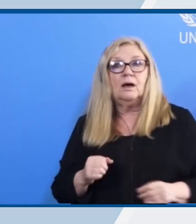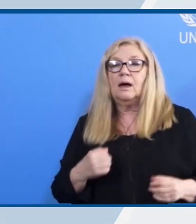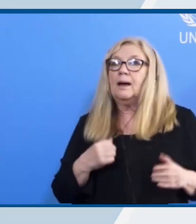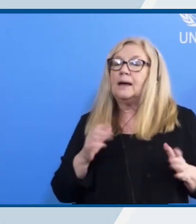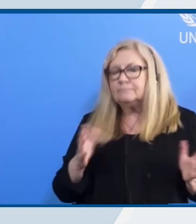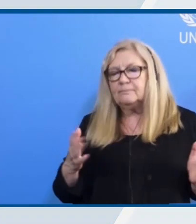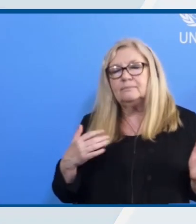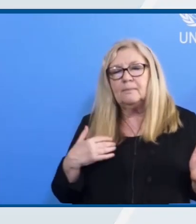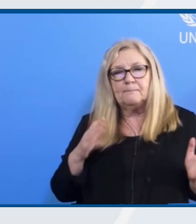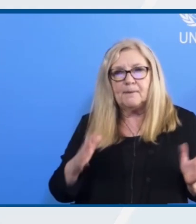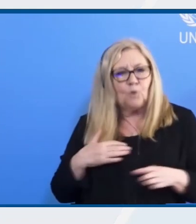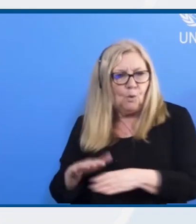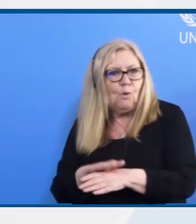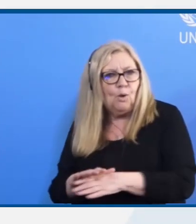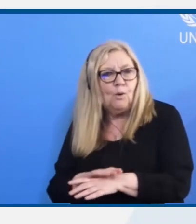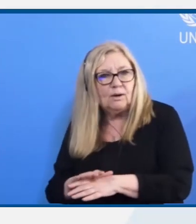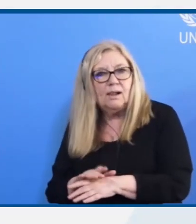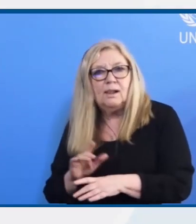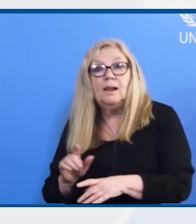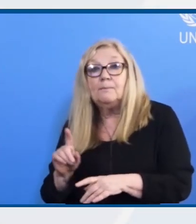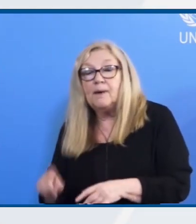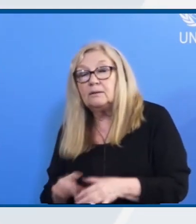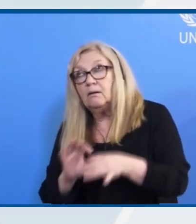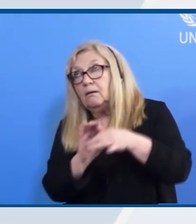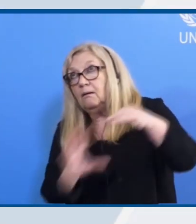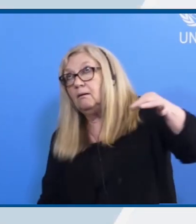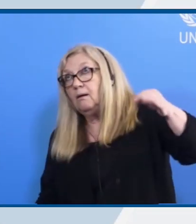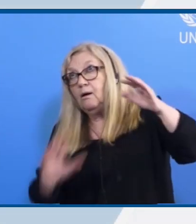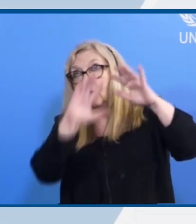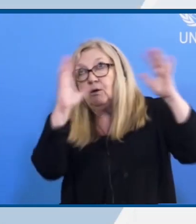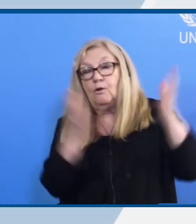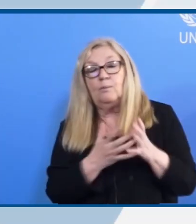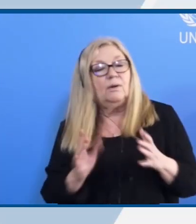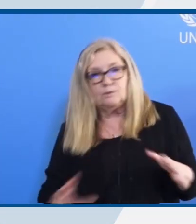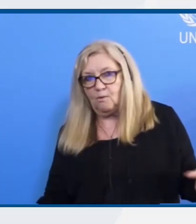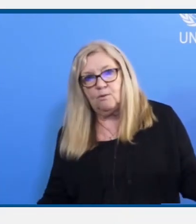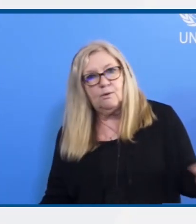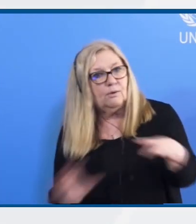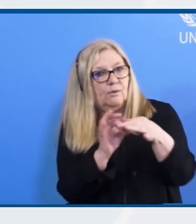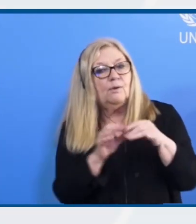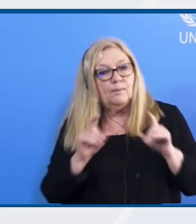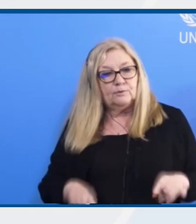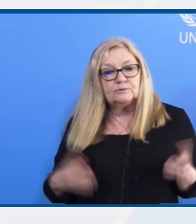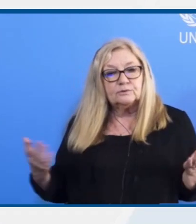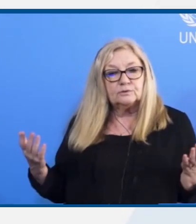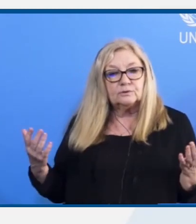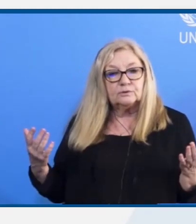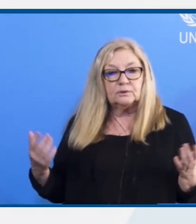but it must include all the globe. The second general requirement regards the strategy to be